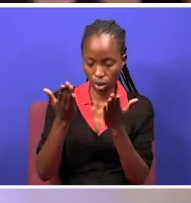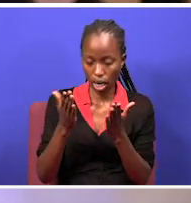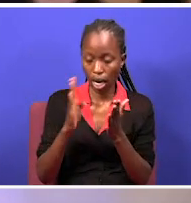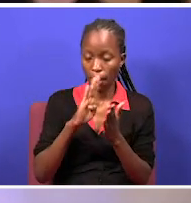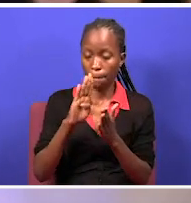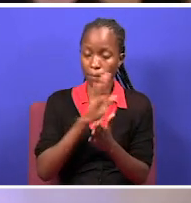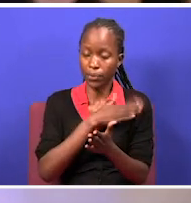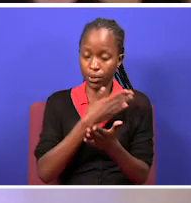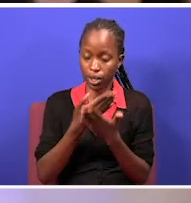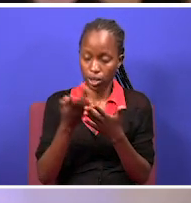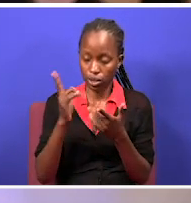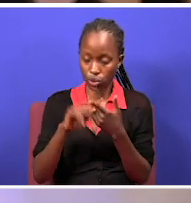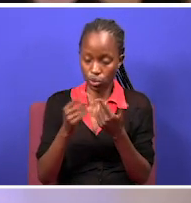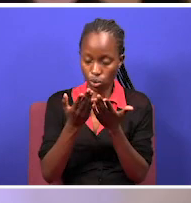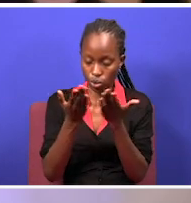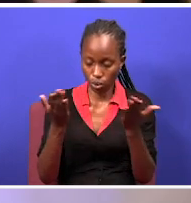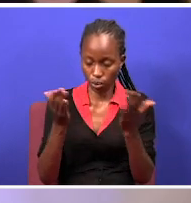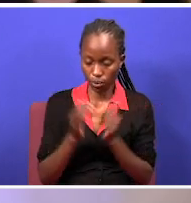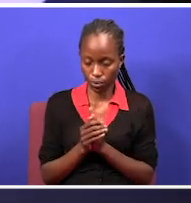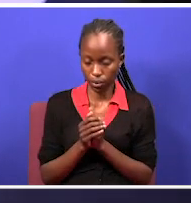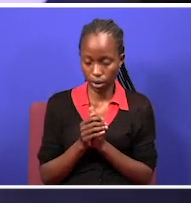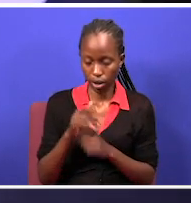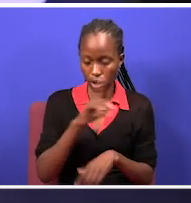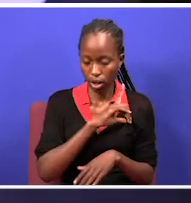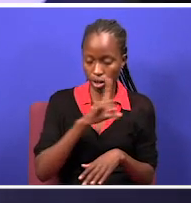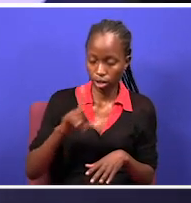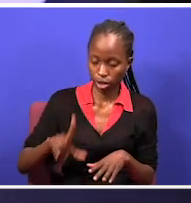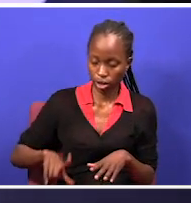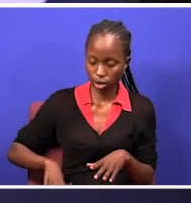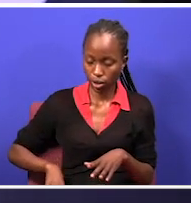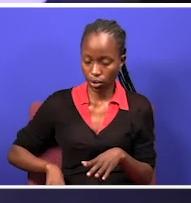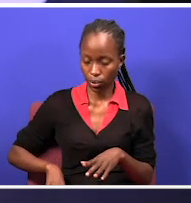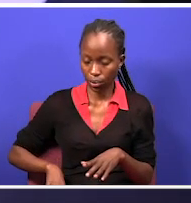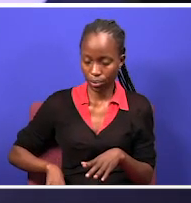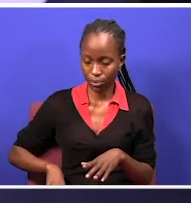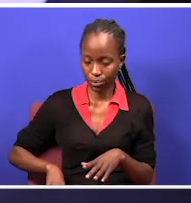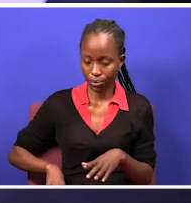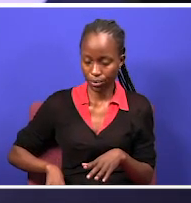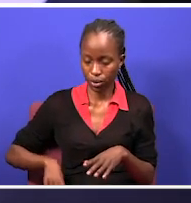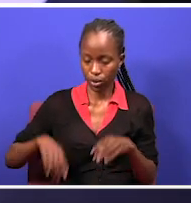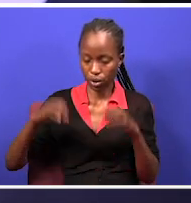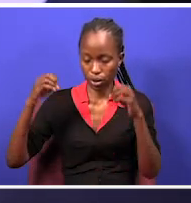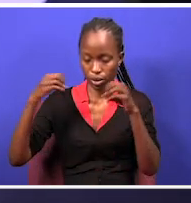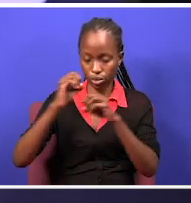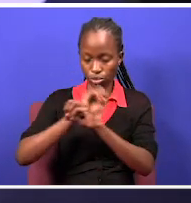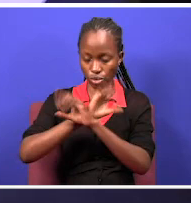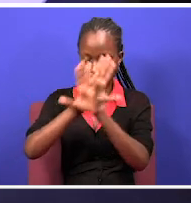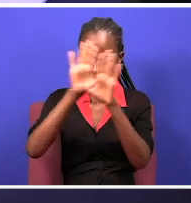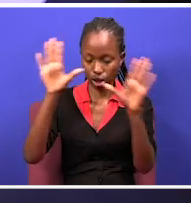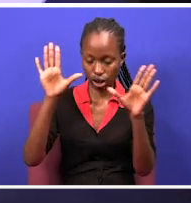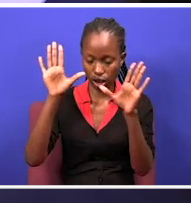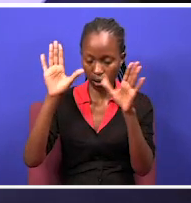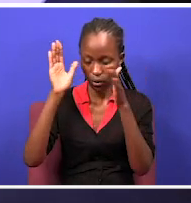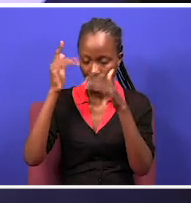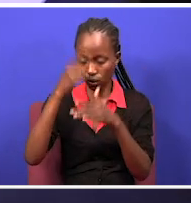be gracious to you. The Lord shine his